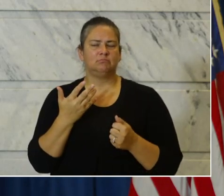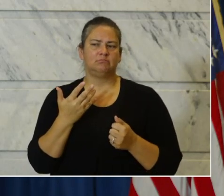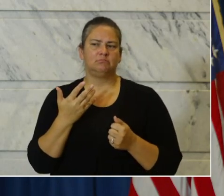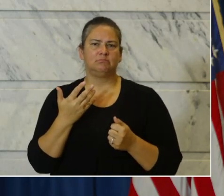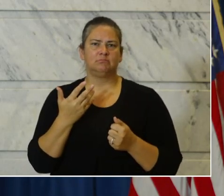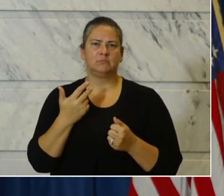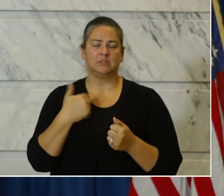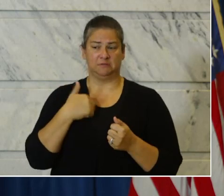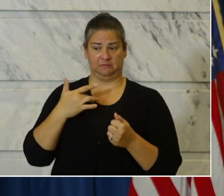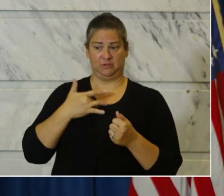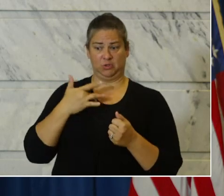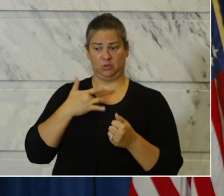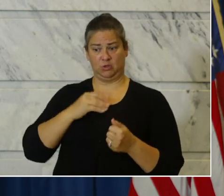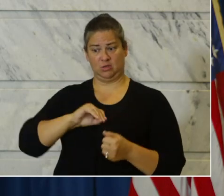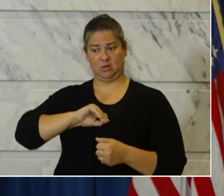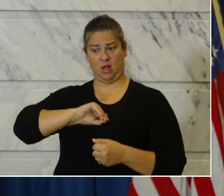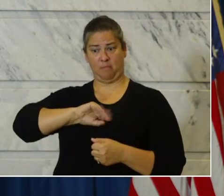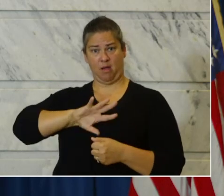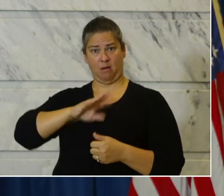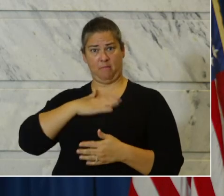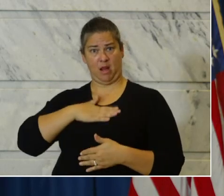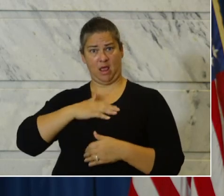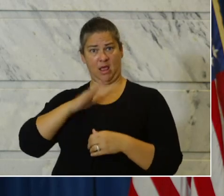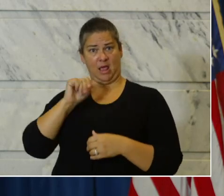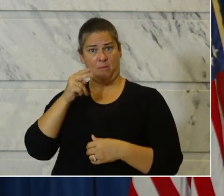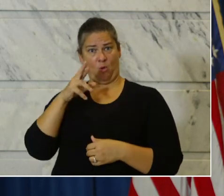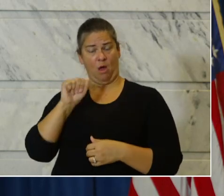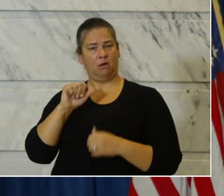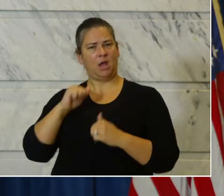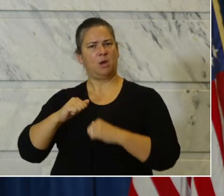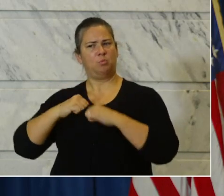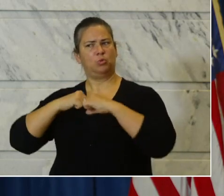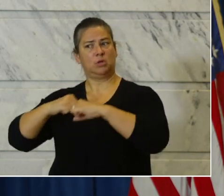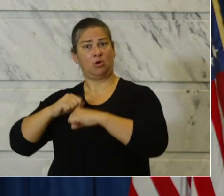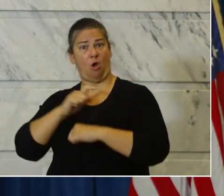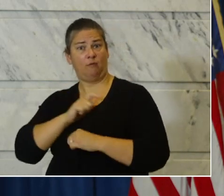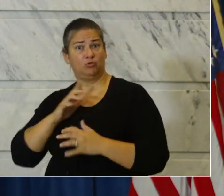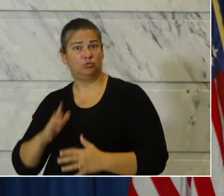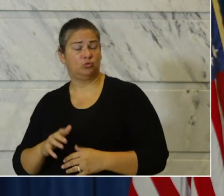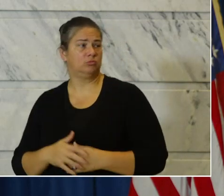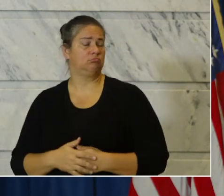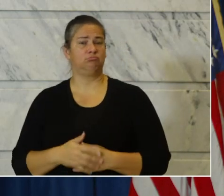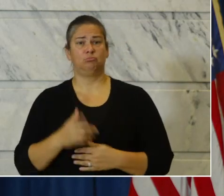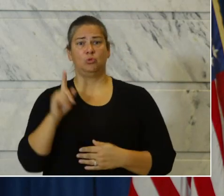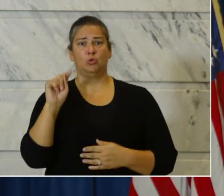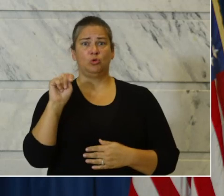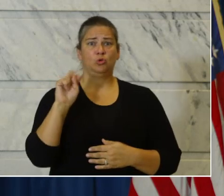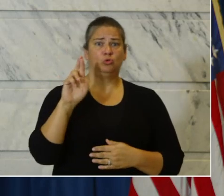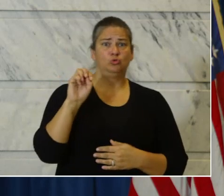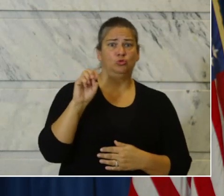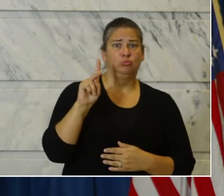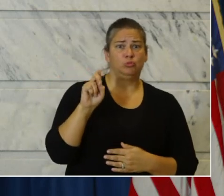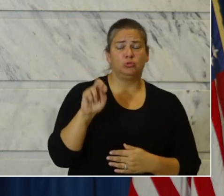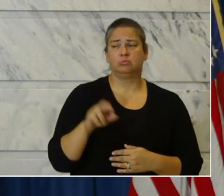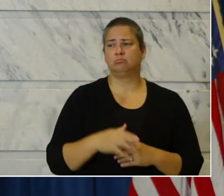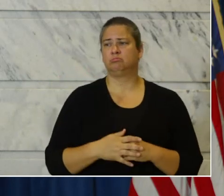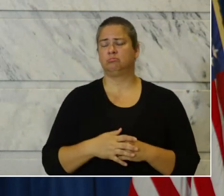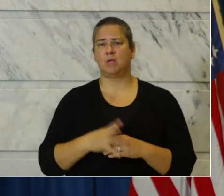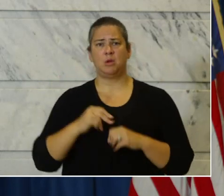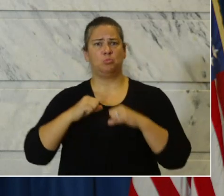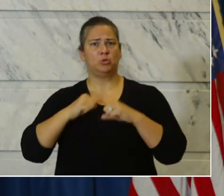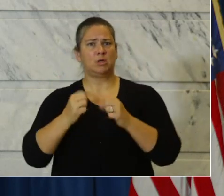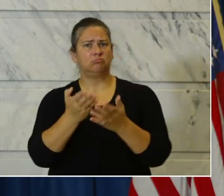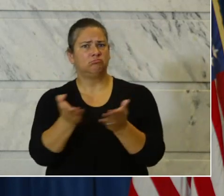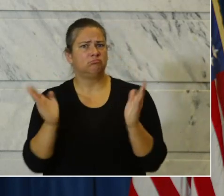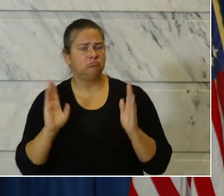can protect an officer, or in this case it would be a trooper, as much as anything else. I